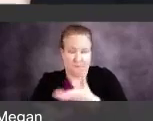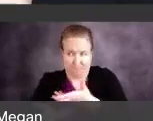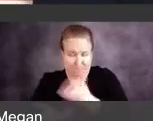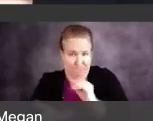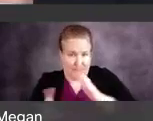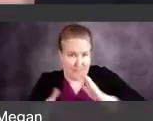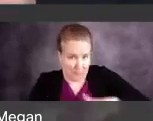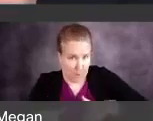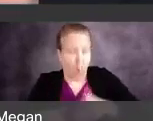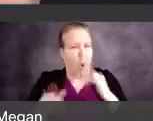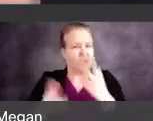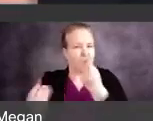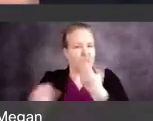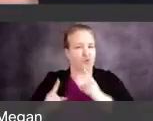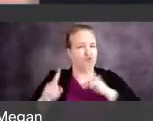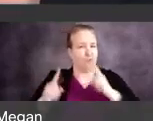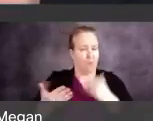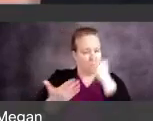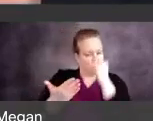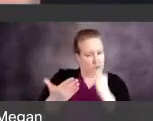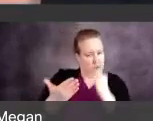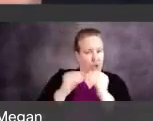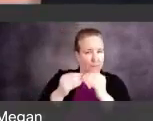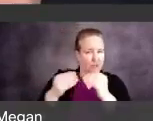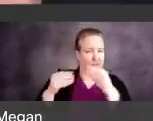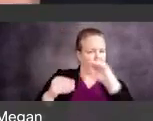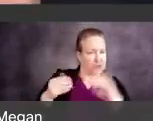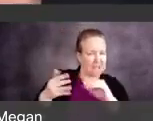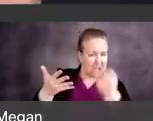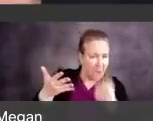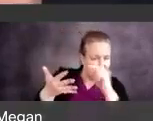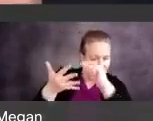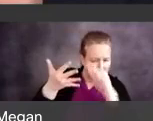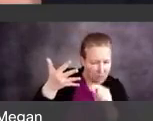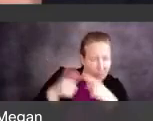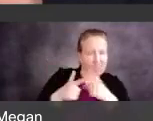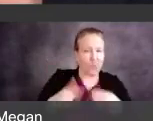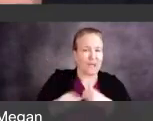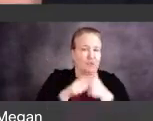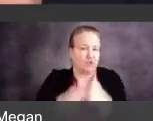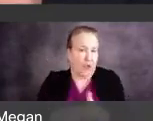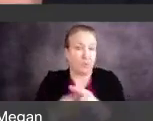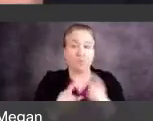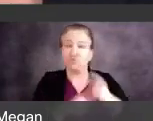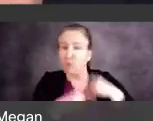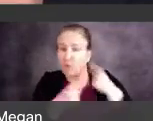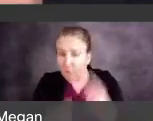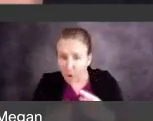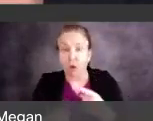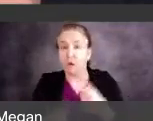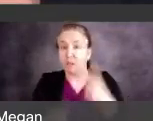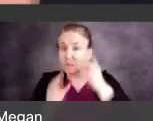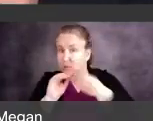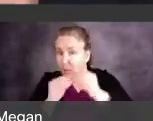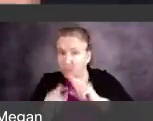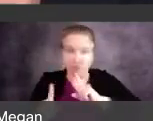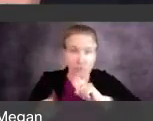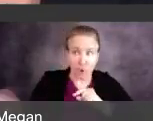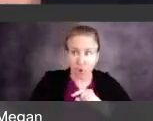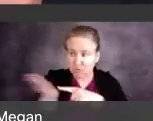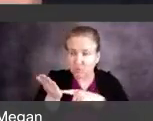get reports on that so that we can track this. But so far, we have not seen any reports.